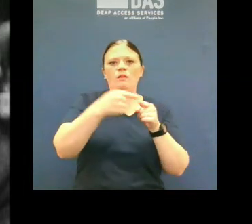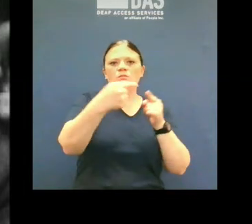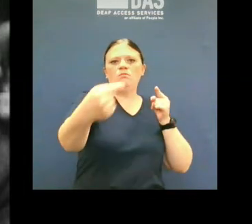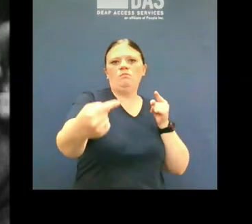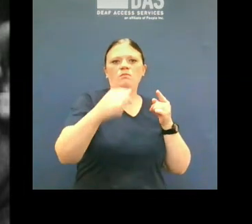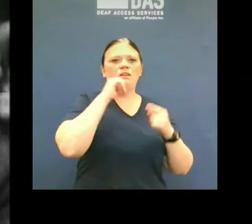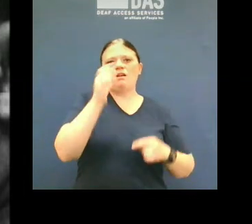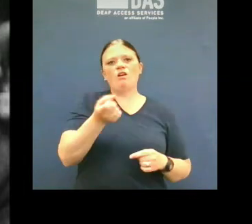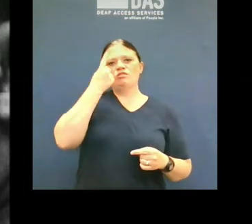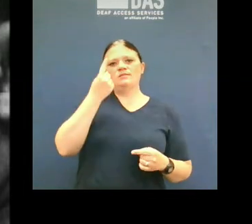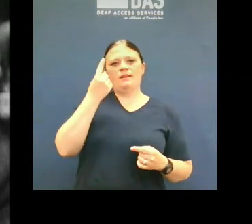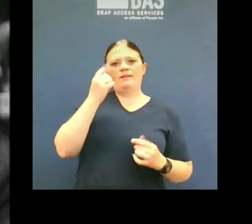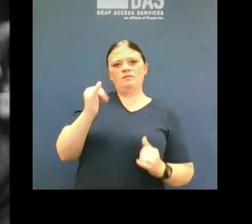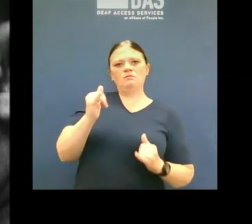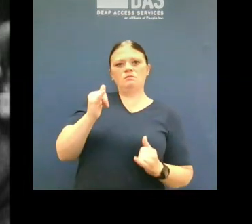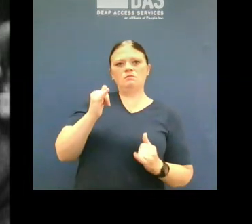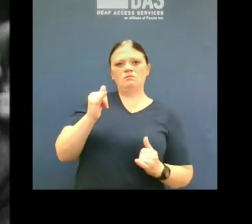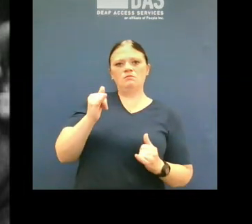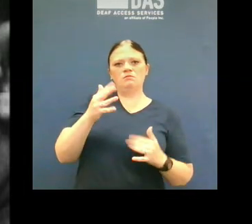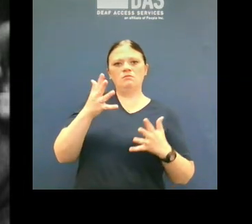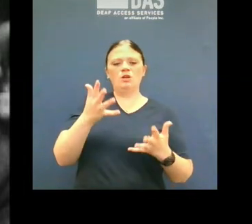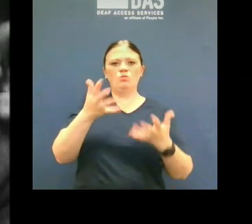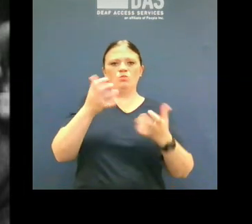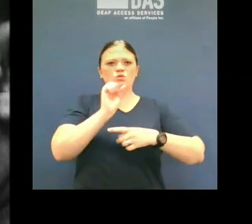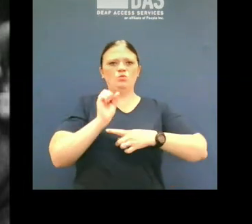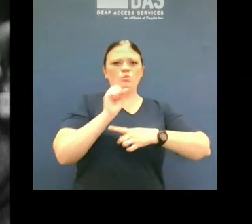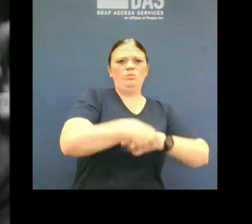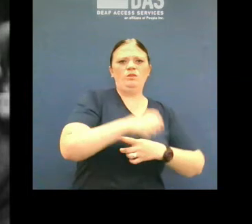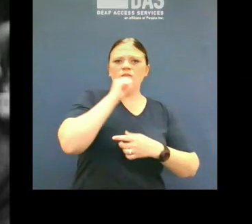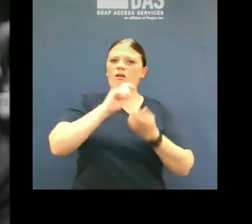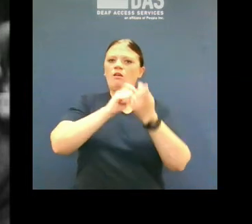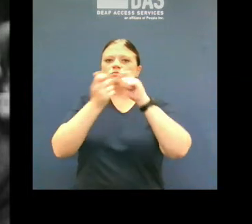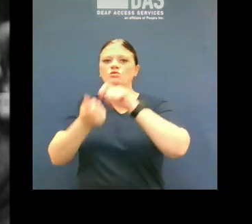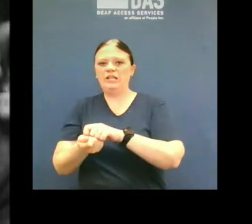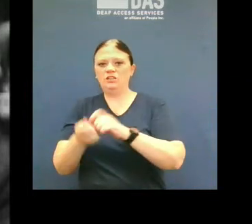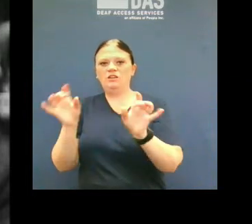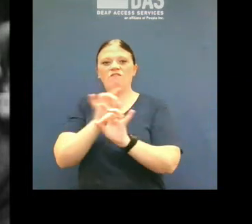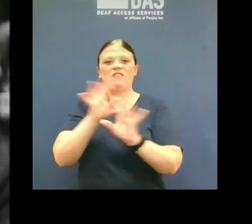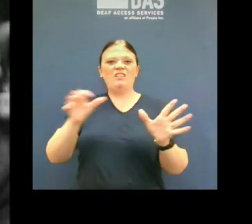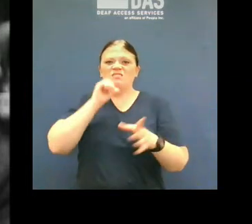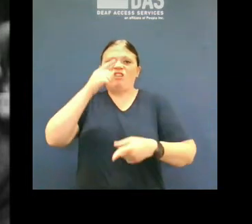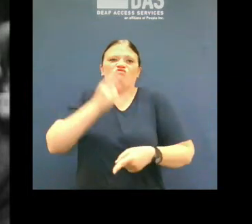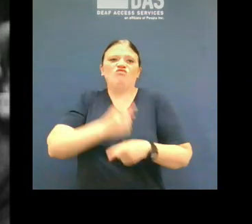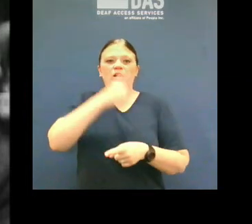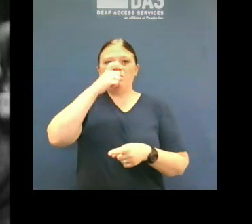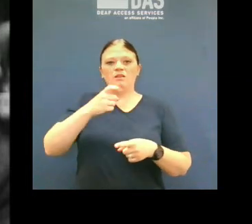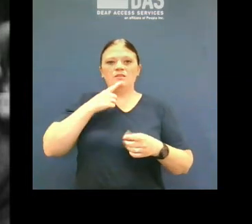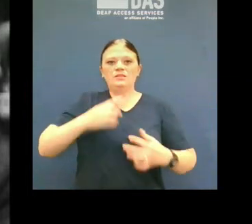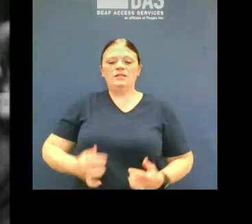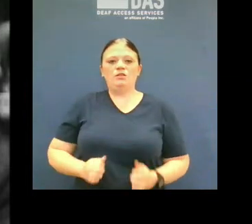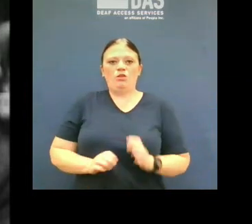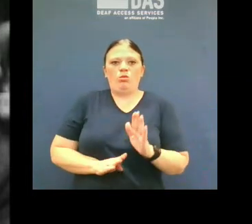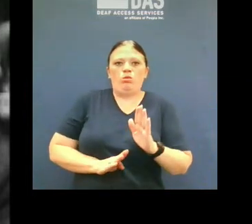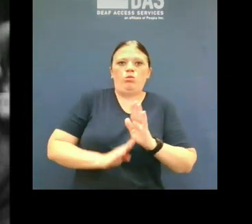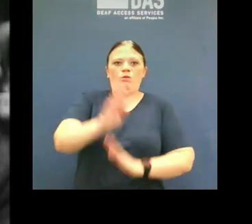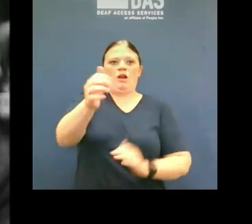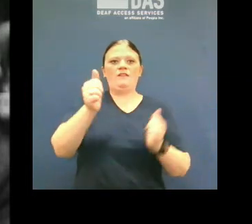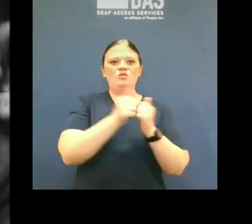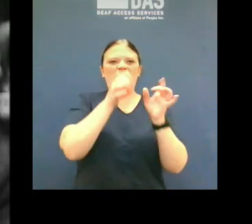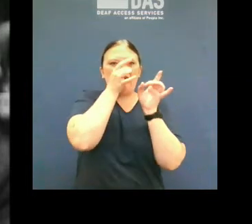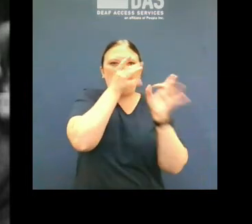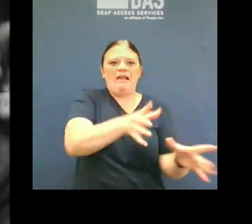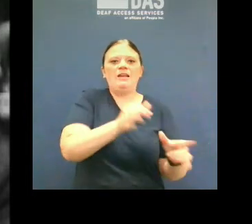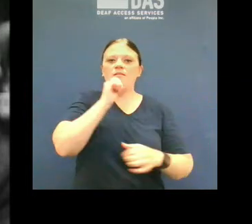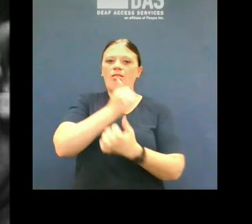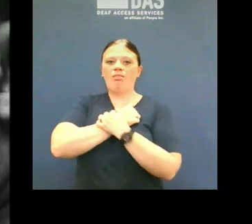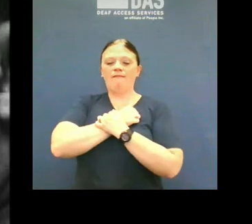understanding. It seeks to annihilate rather than convert. Violence is immoral because it thrives on hatred rather than love.